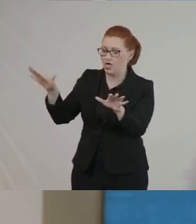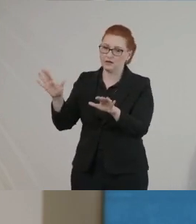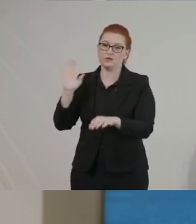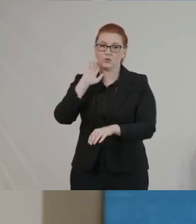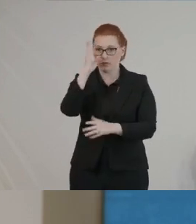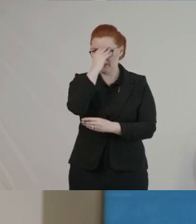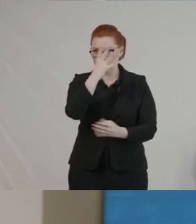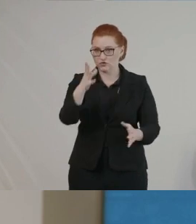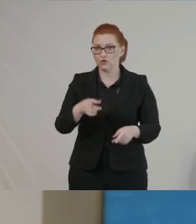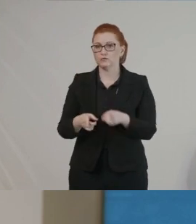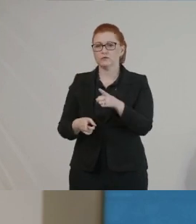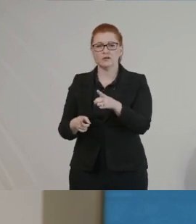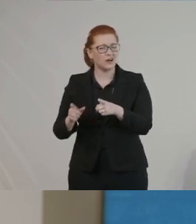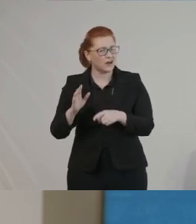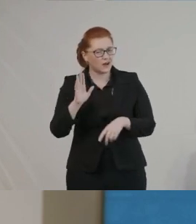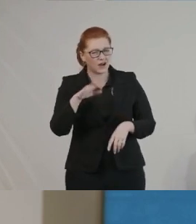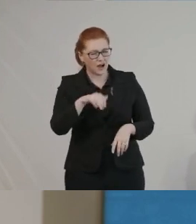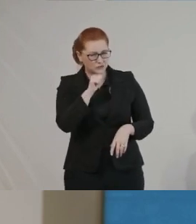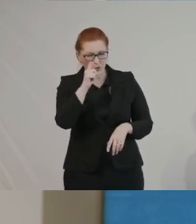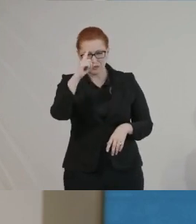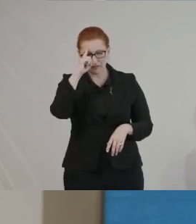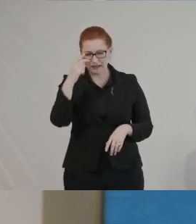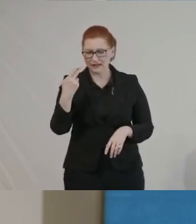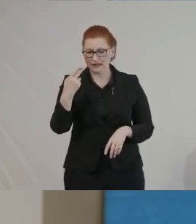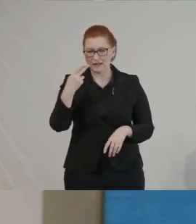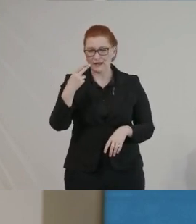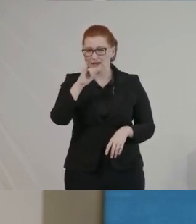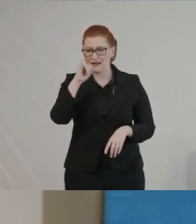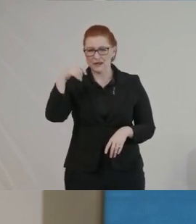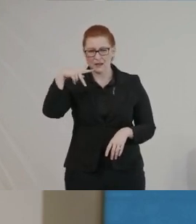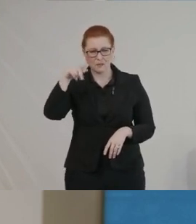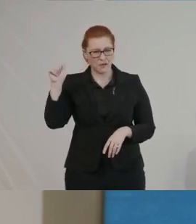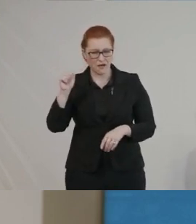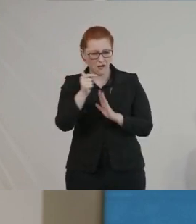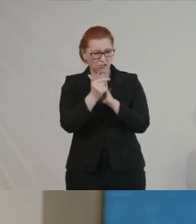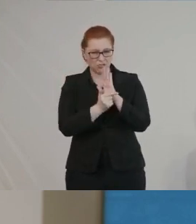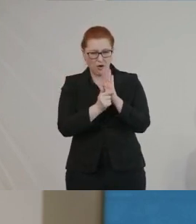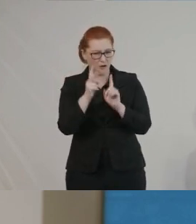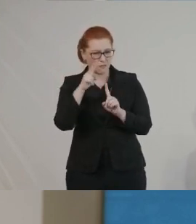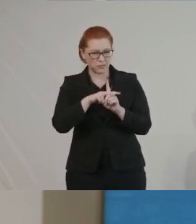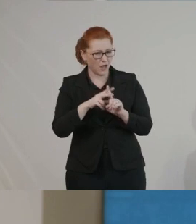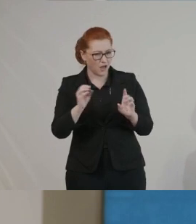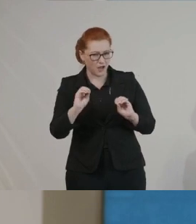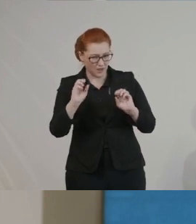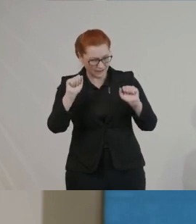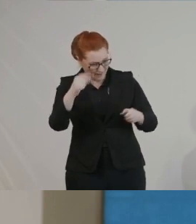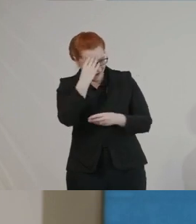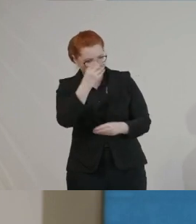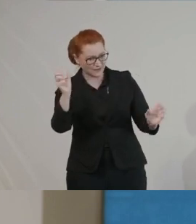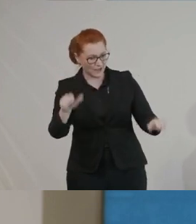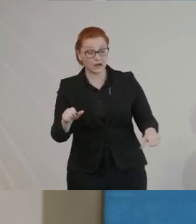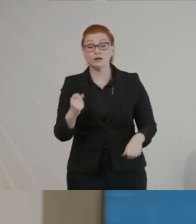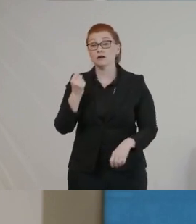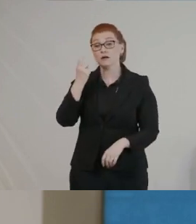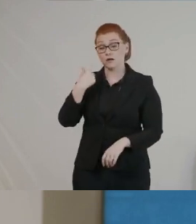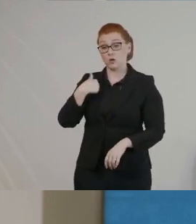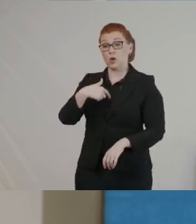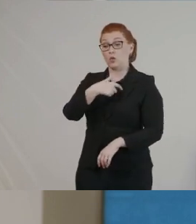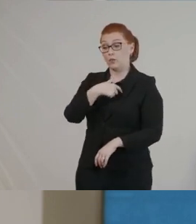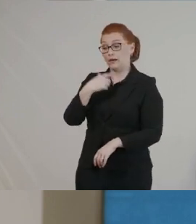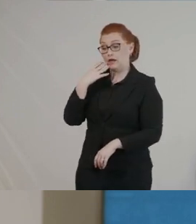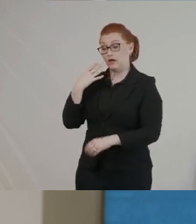There are no HIPAA laws that apply here. So to we the are. facilities. So we are working with the facilities so that they can notify the direct residents